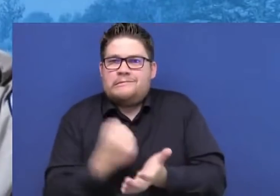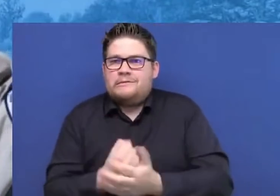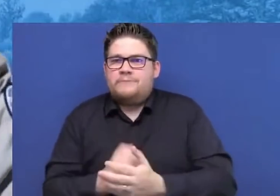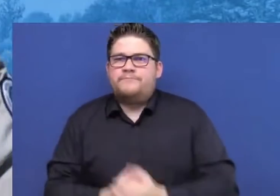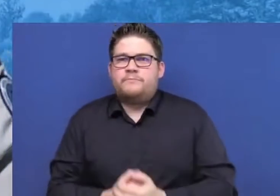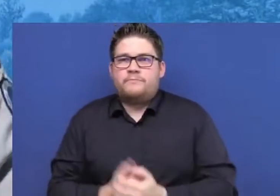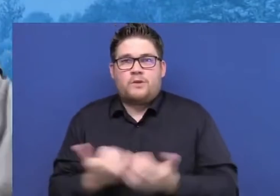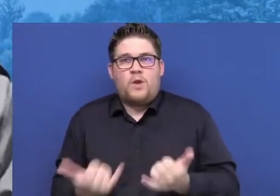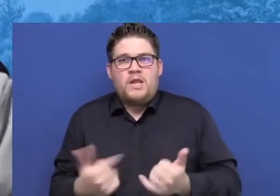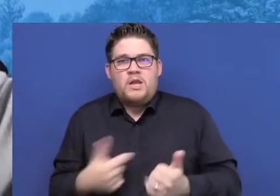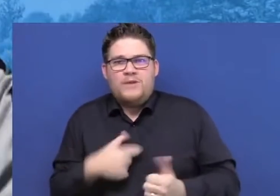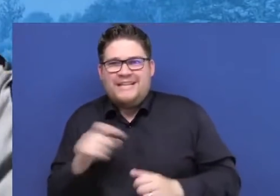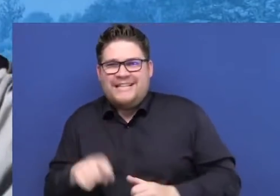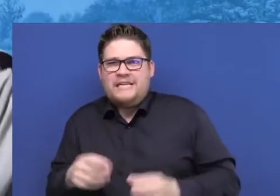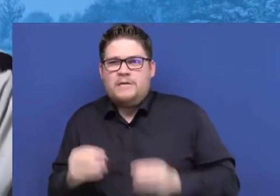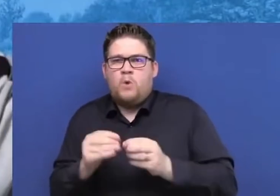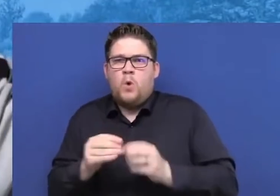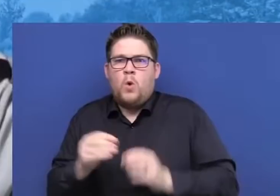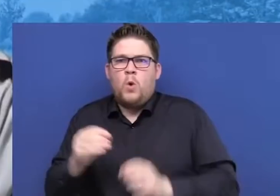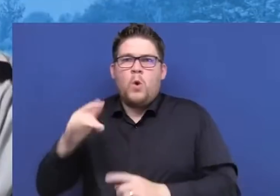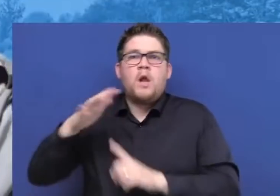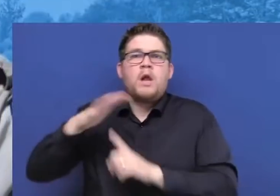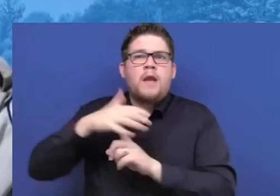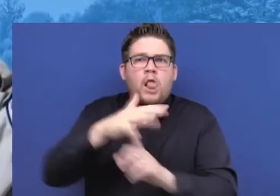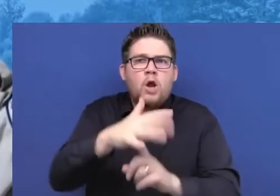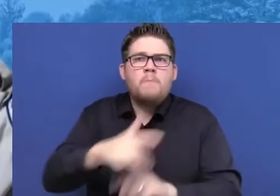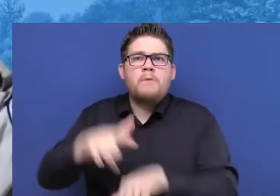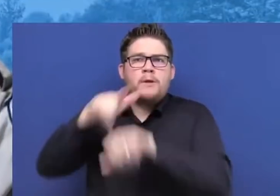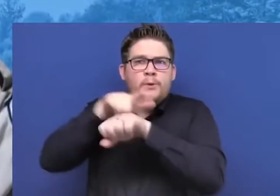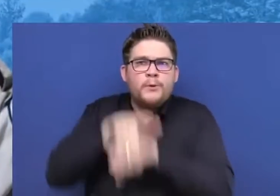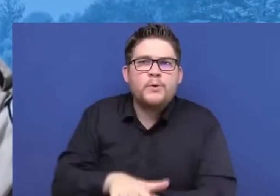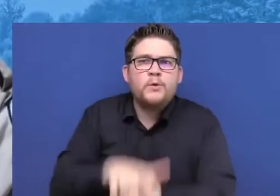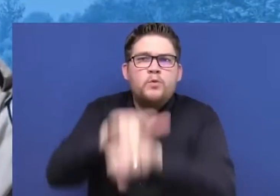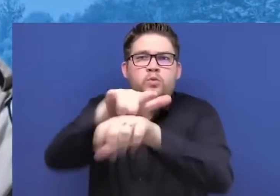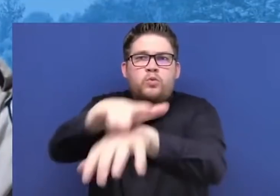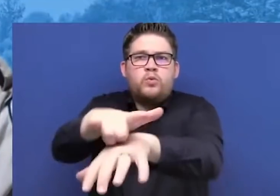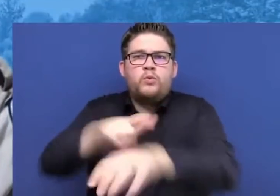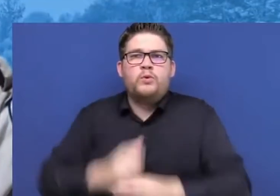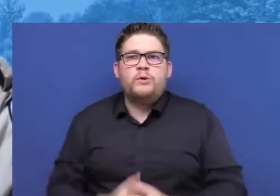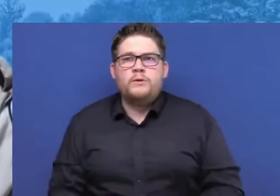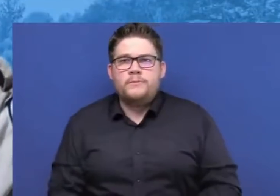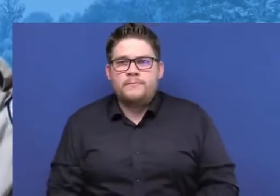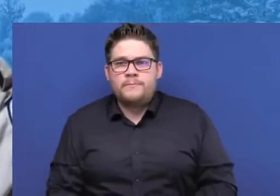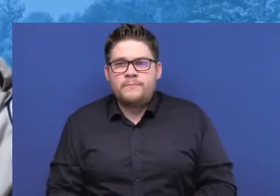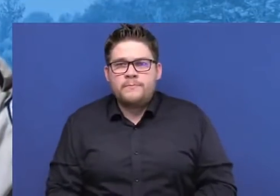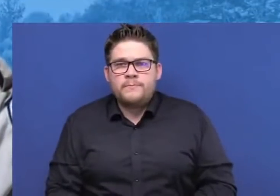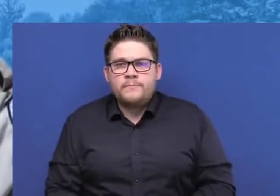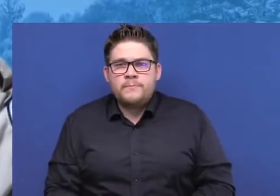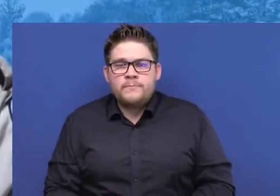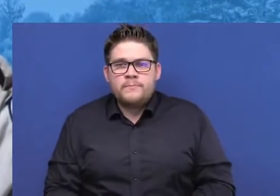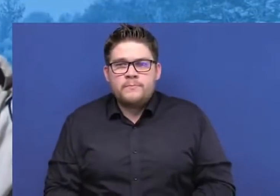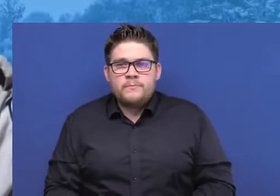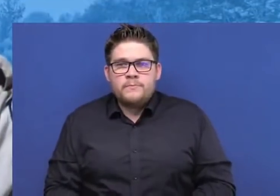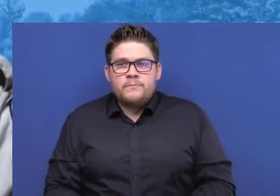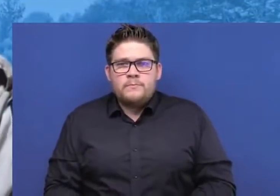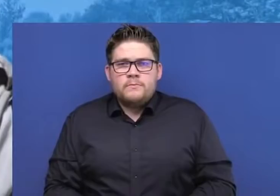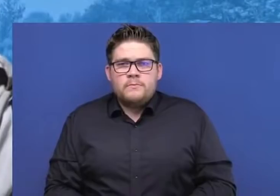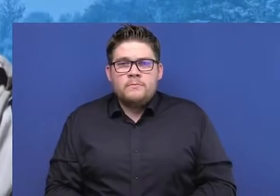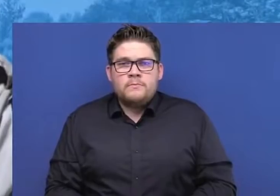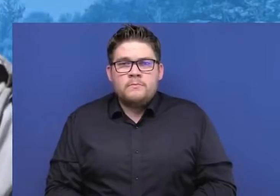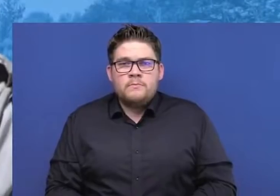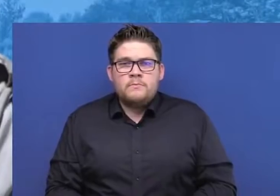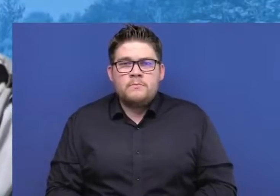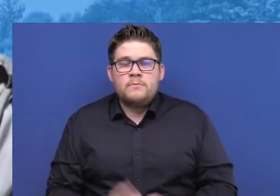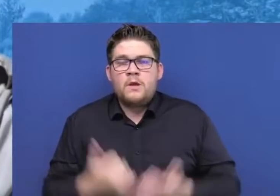well. We obviously always look at our allotment and determine, based on history, based